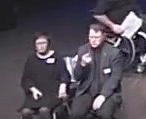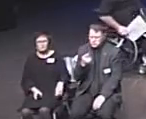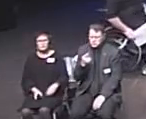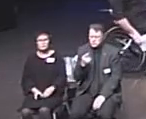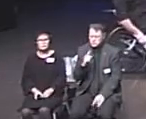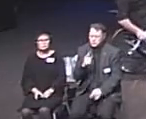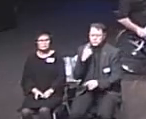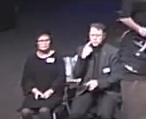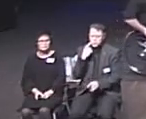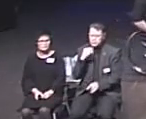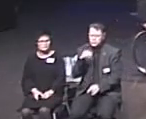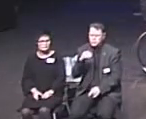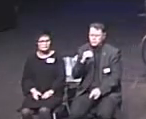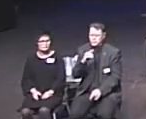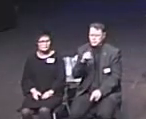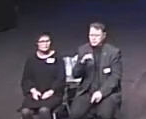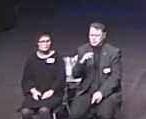You've heard about the Mozart effect?